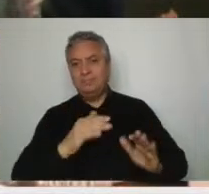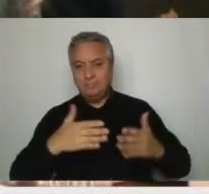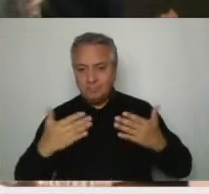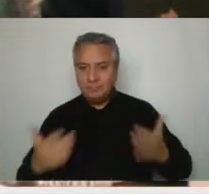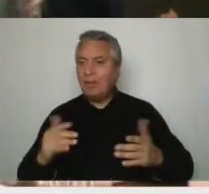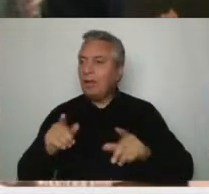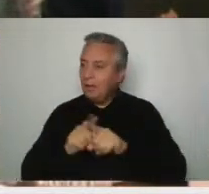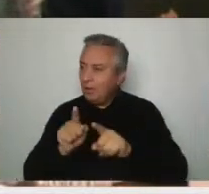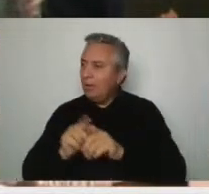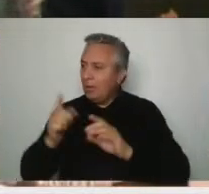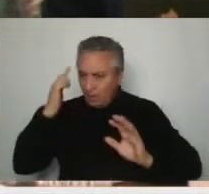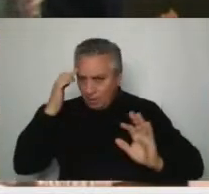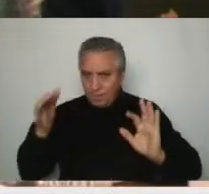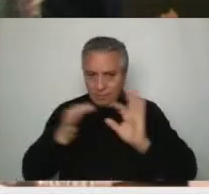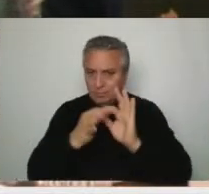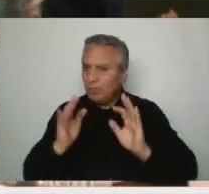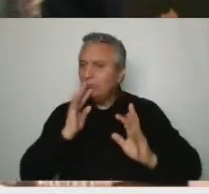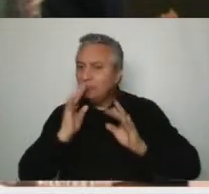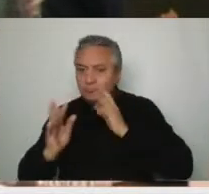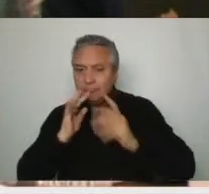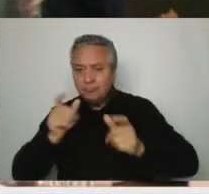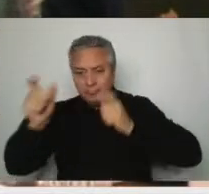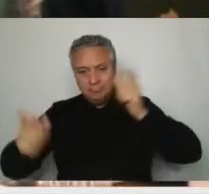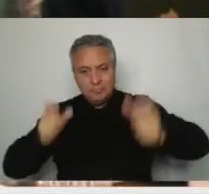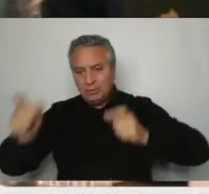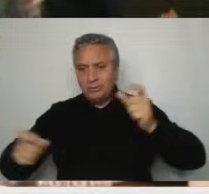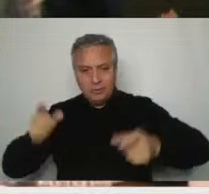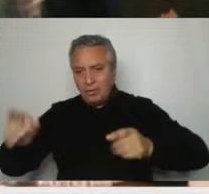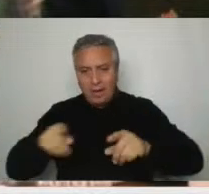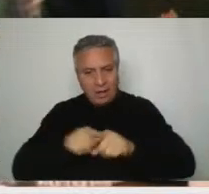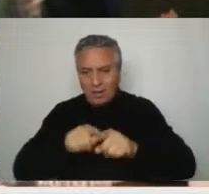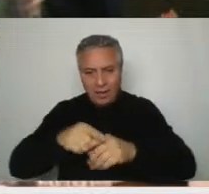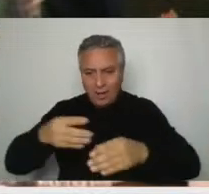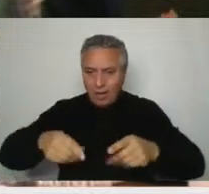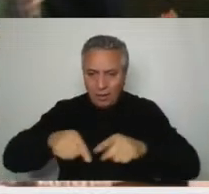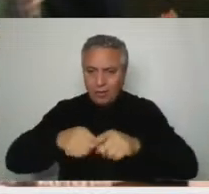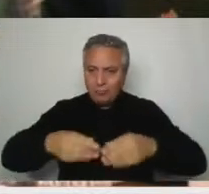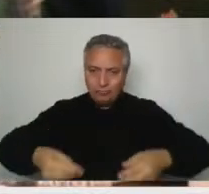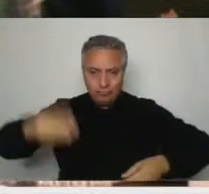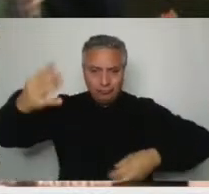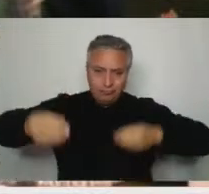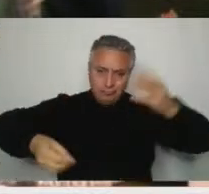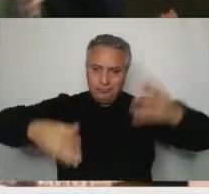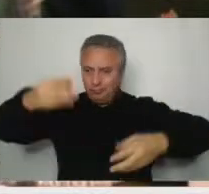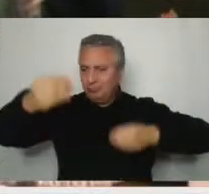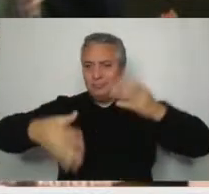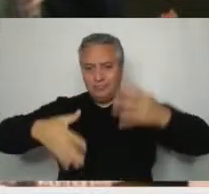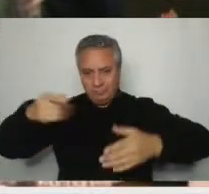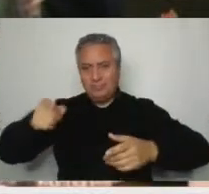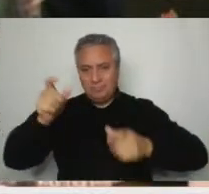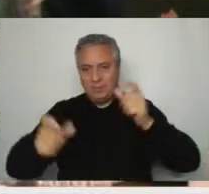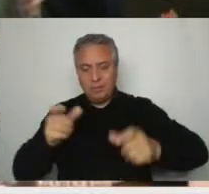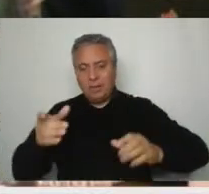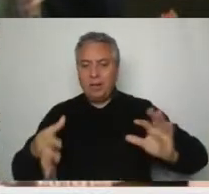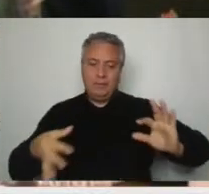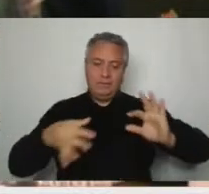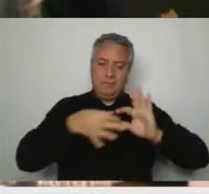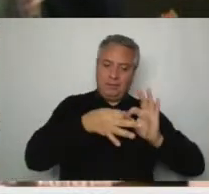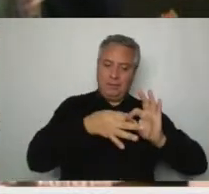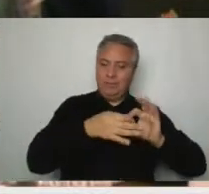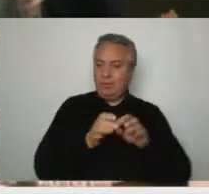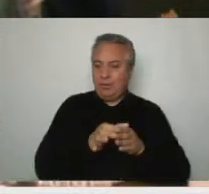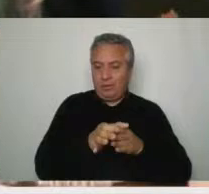remarks. They are quite in keeping, well, apparently based on the remarks by the people online, this has been